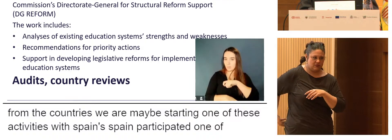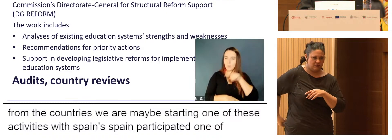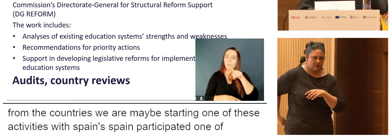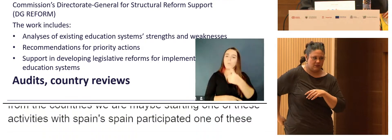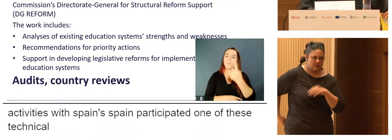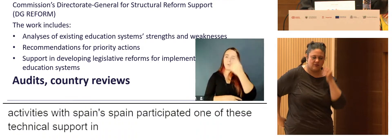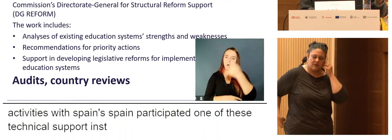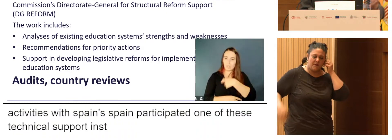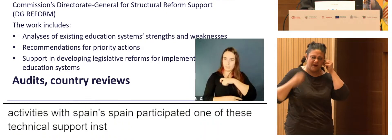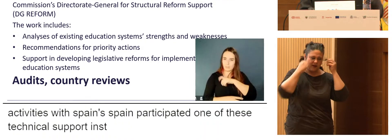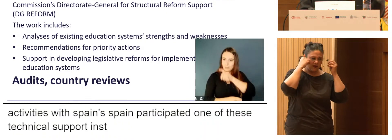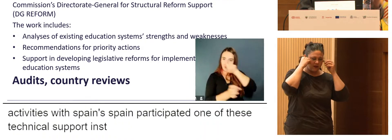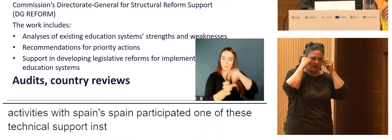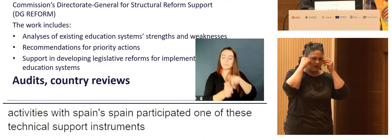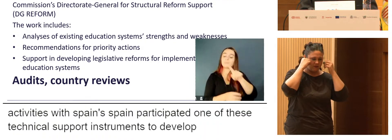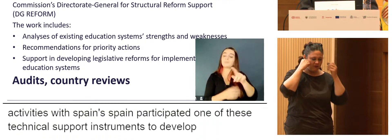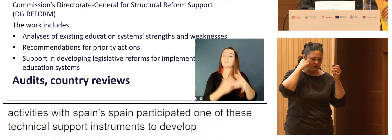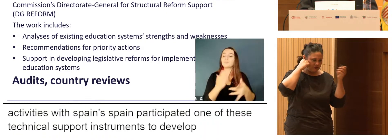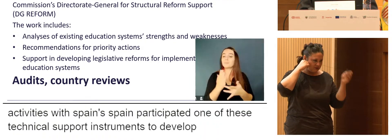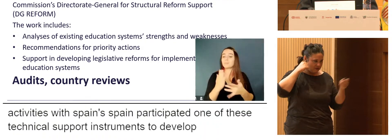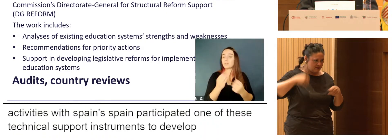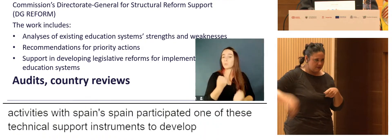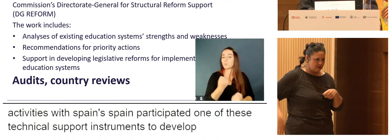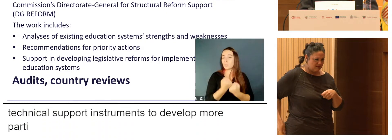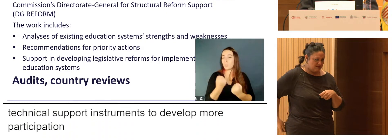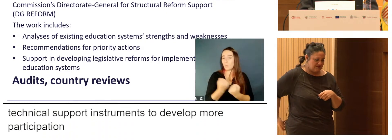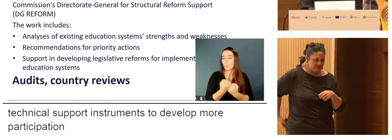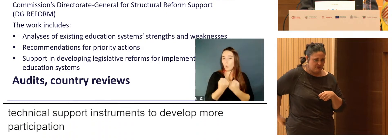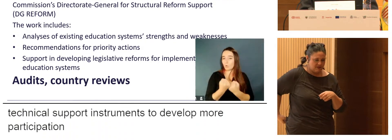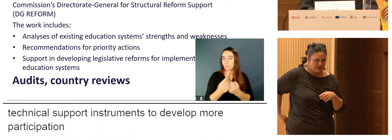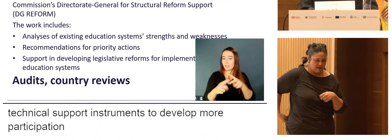instruments to develop more participation